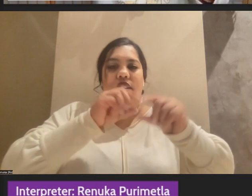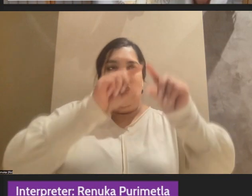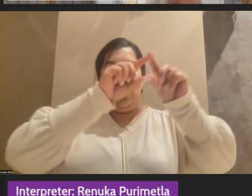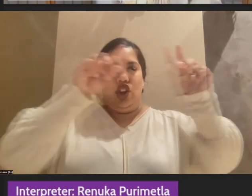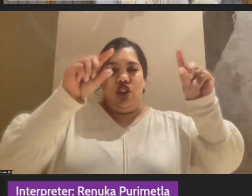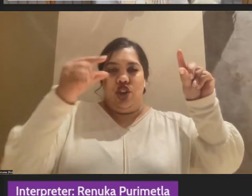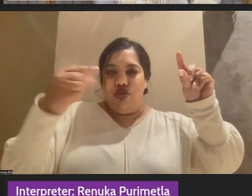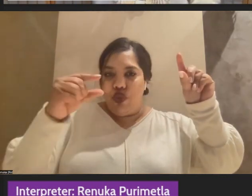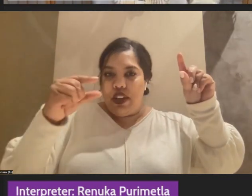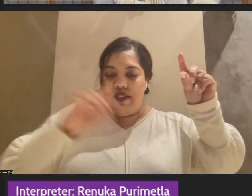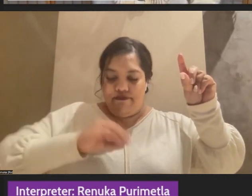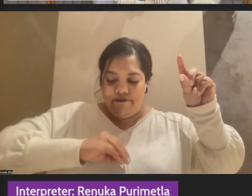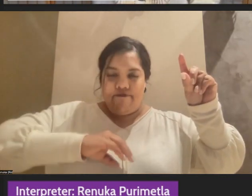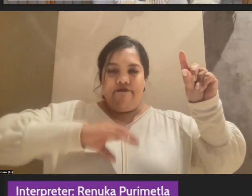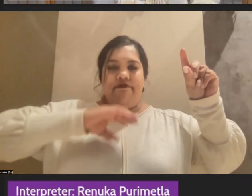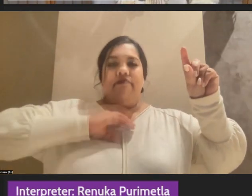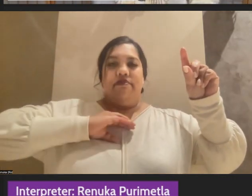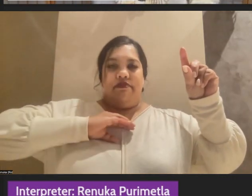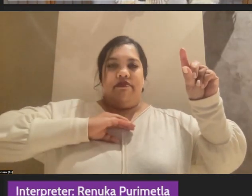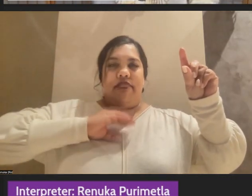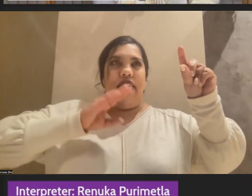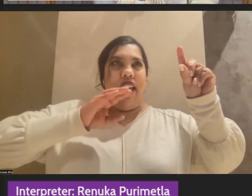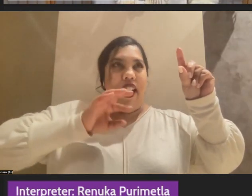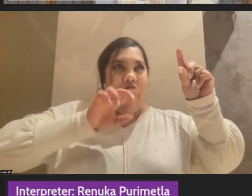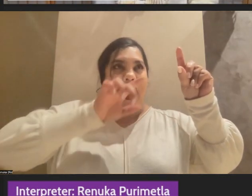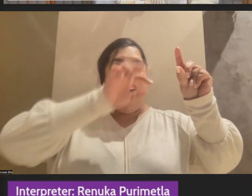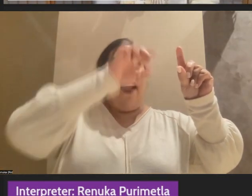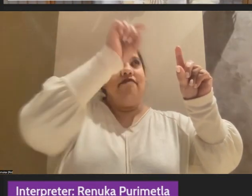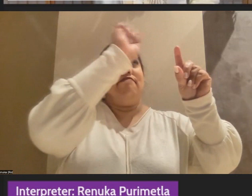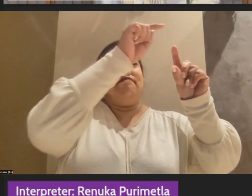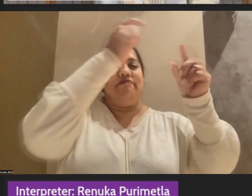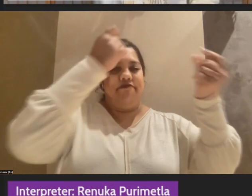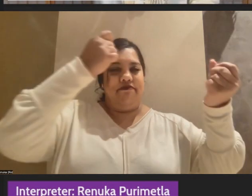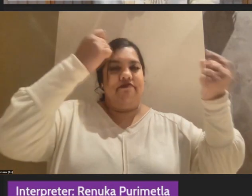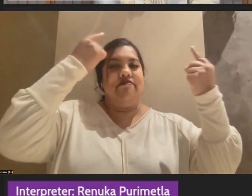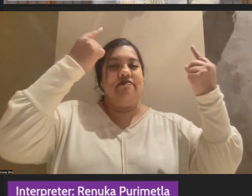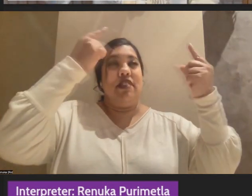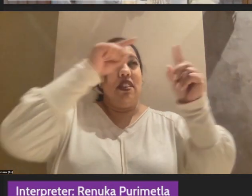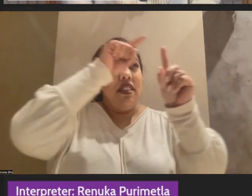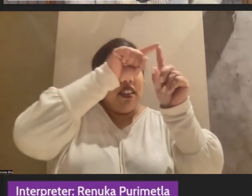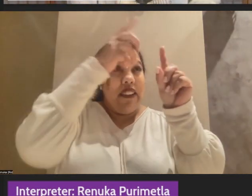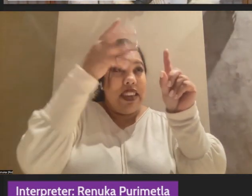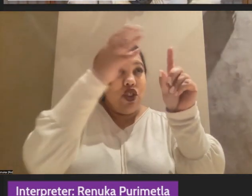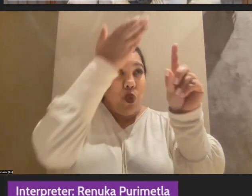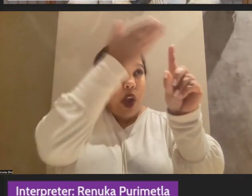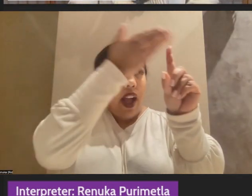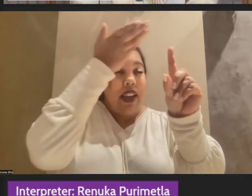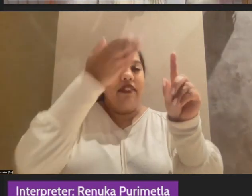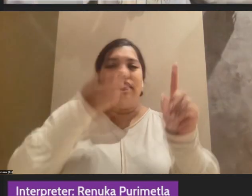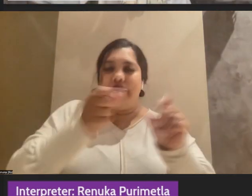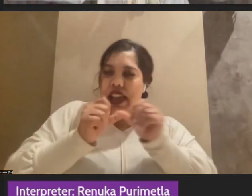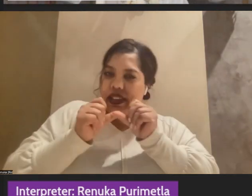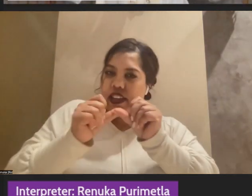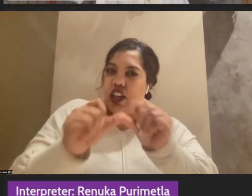climb the mountain. For when you reach the mountain top, keep going. What's above